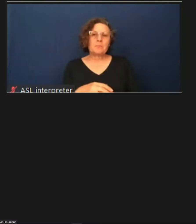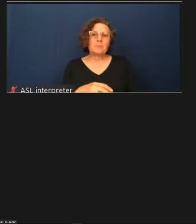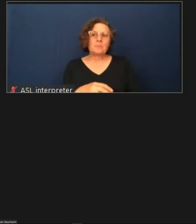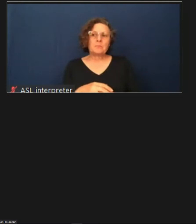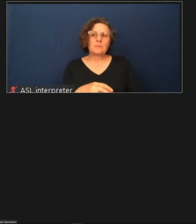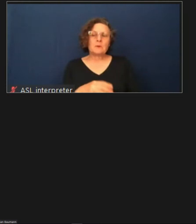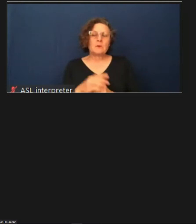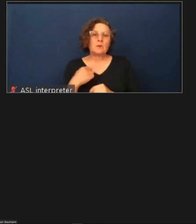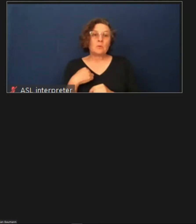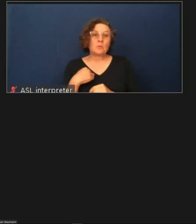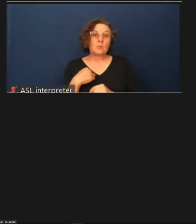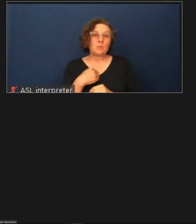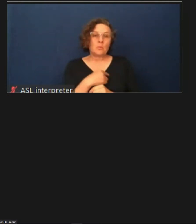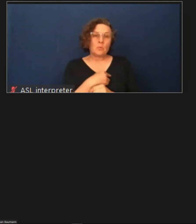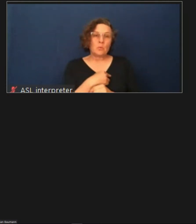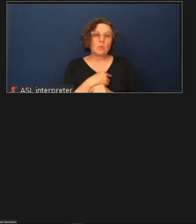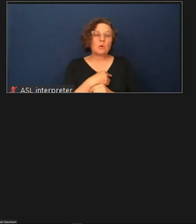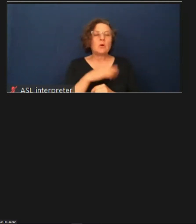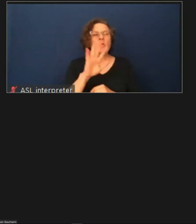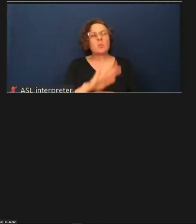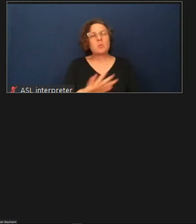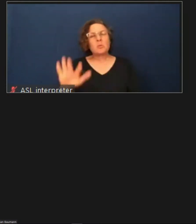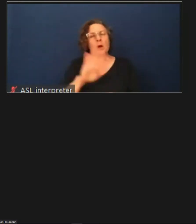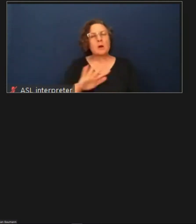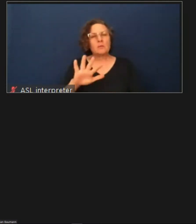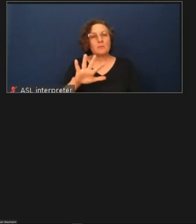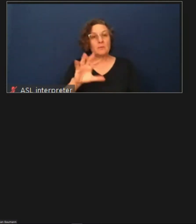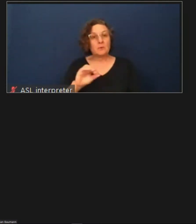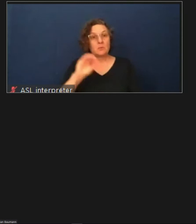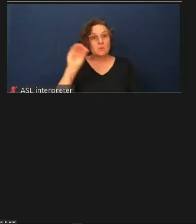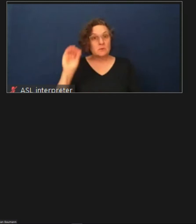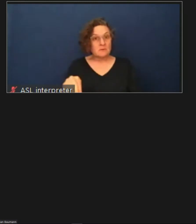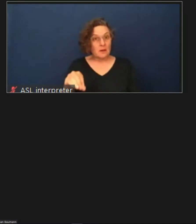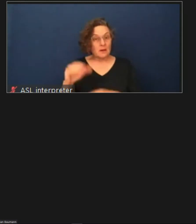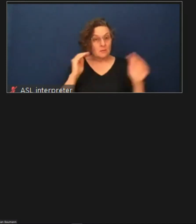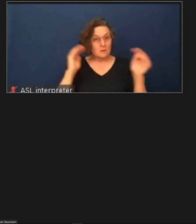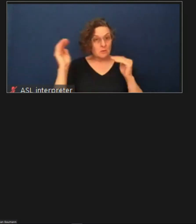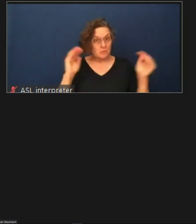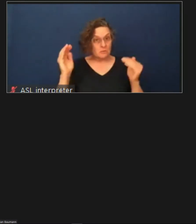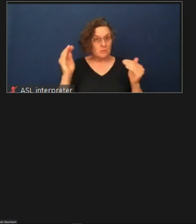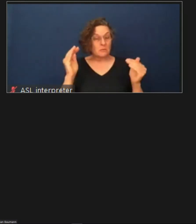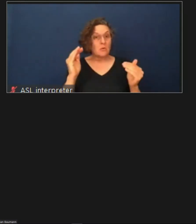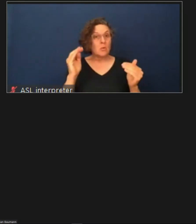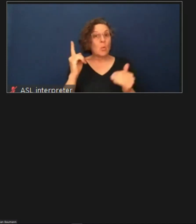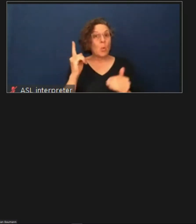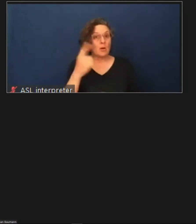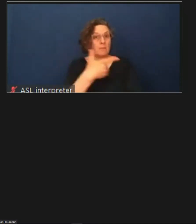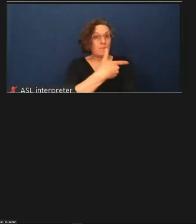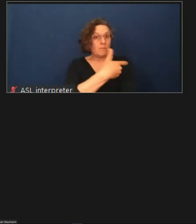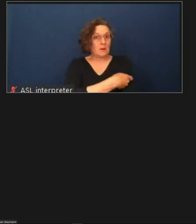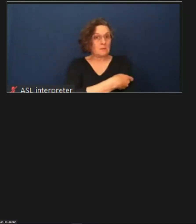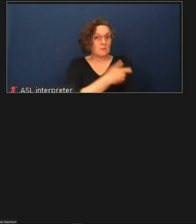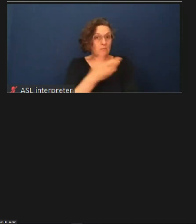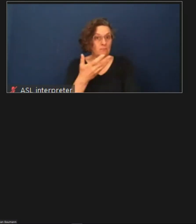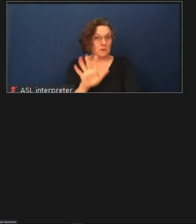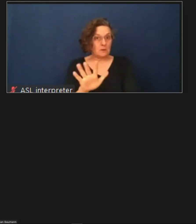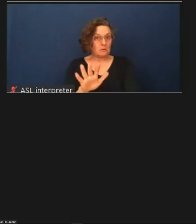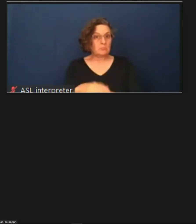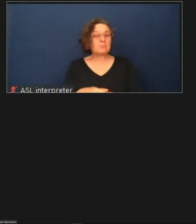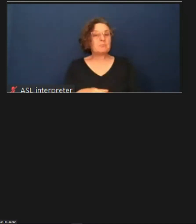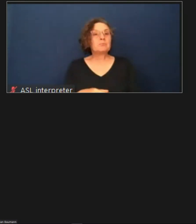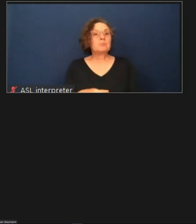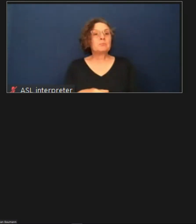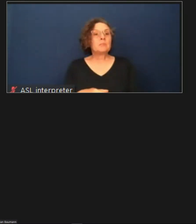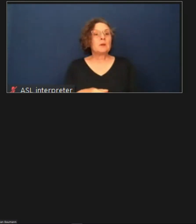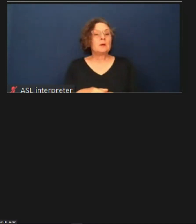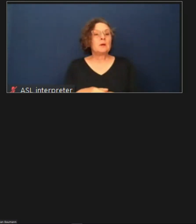we're around 50% of adults having had one vaccination. So we know that the